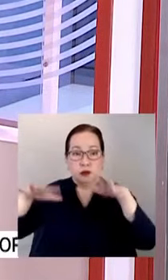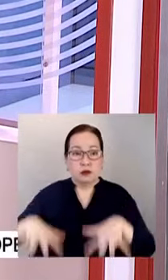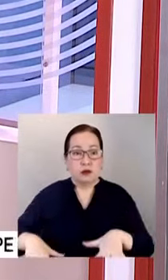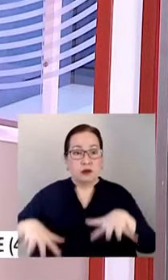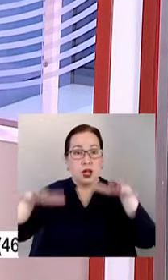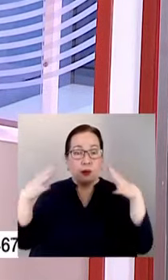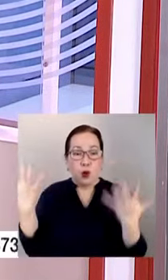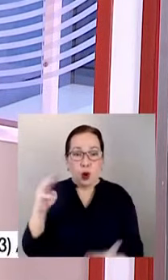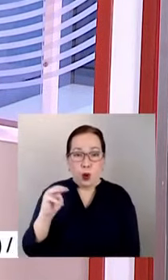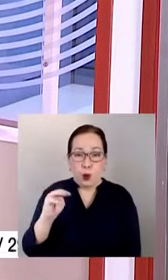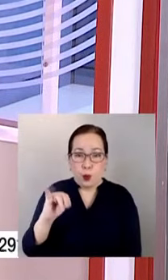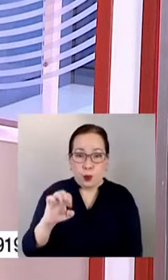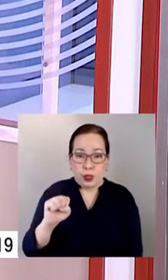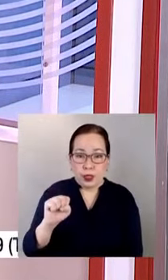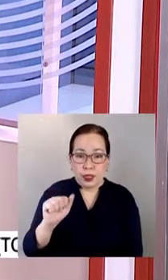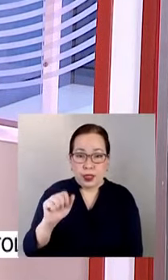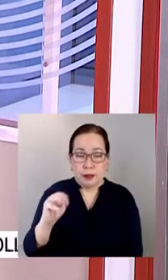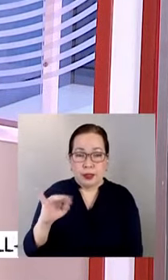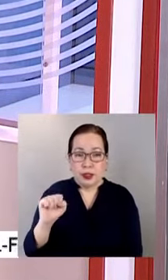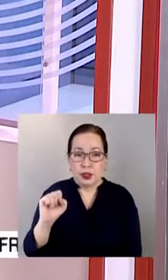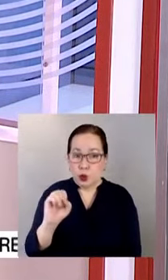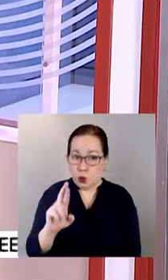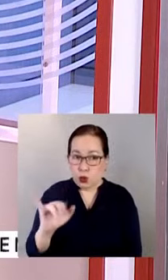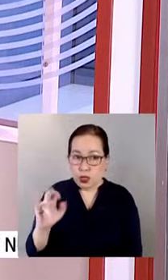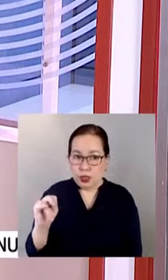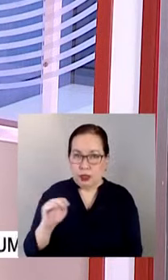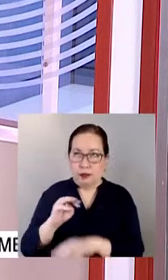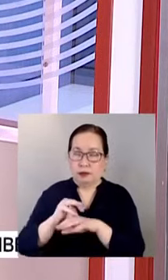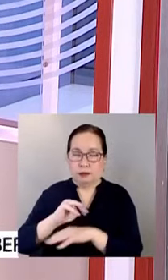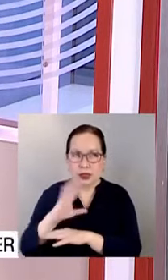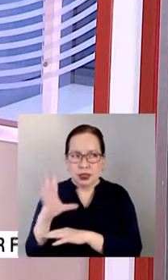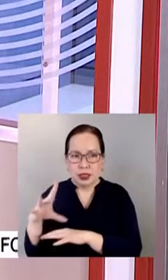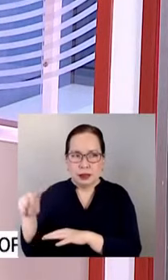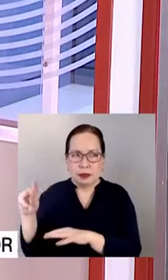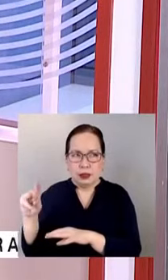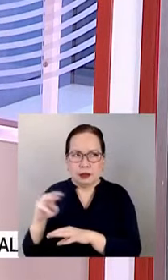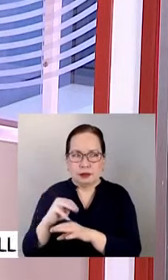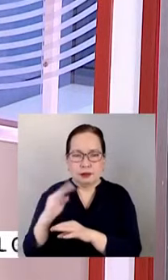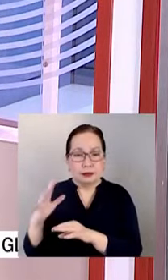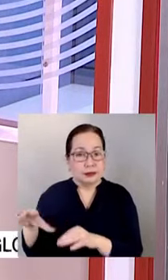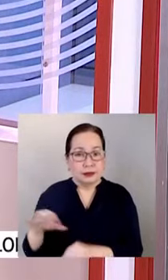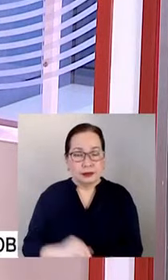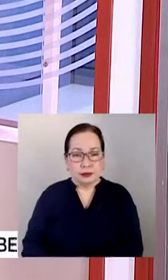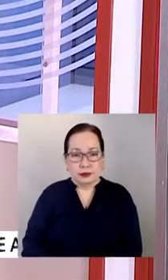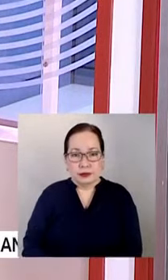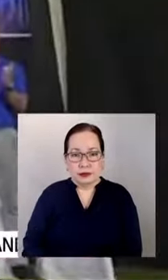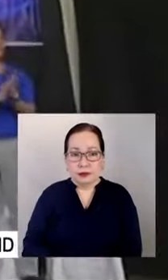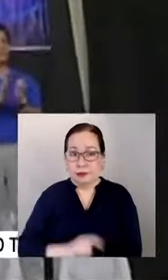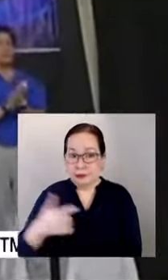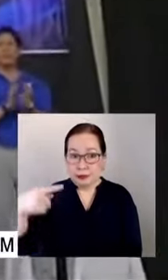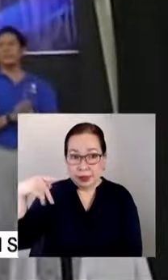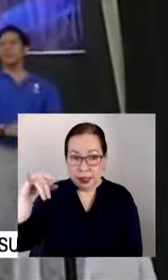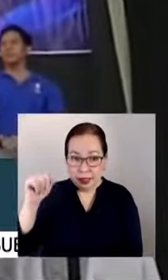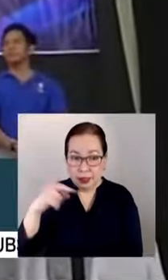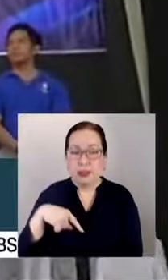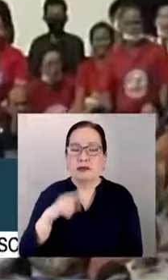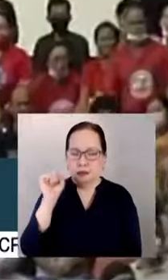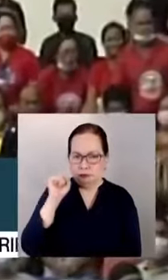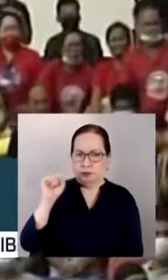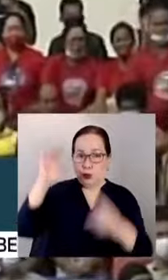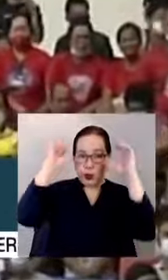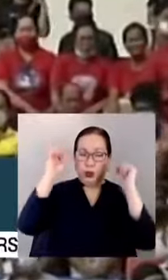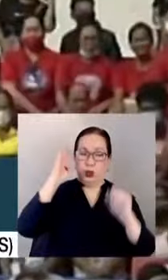Misamis Oriental. Pia Gutierrez now joins us with details. Pia, what more can you tell us? Yes, Carmina, President Ferdinand Marcos Jr.